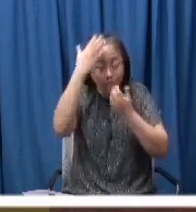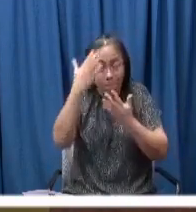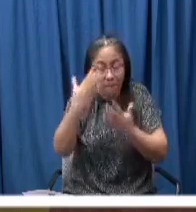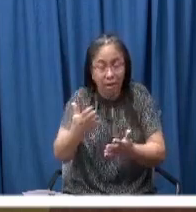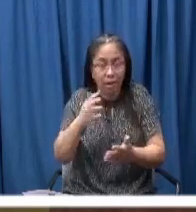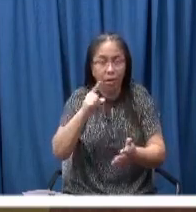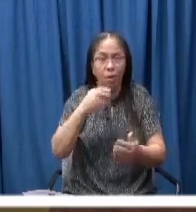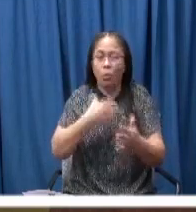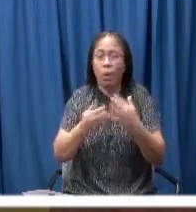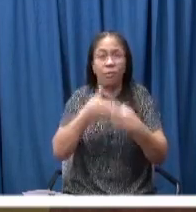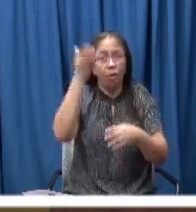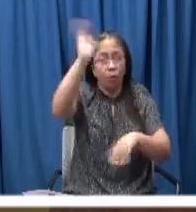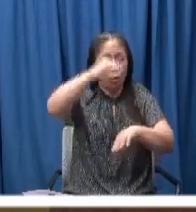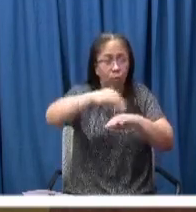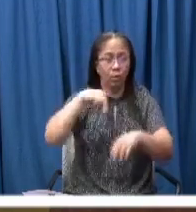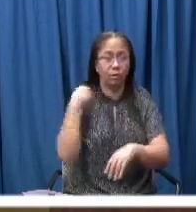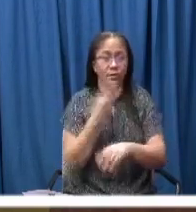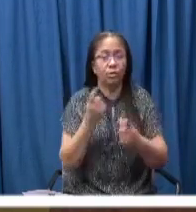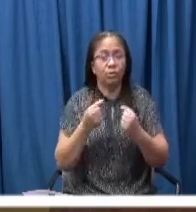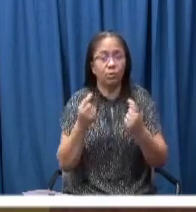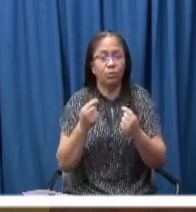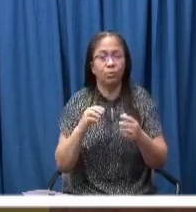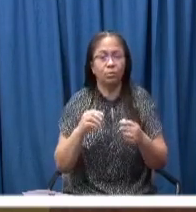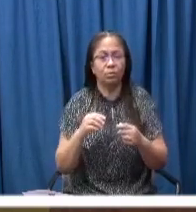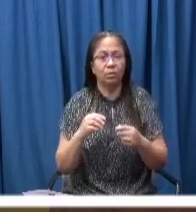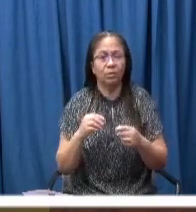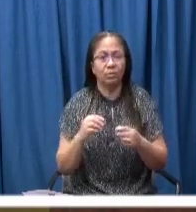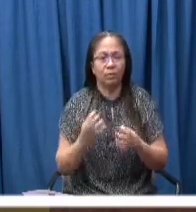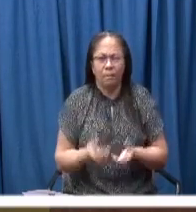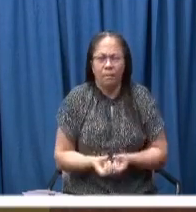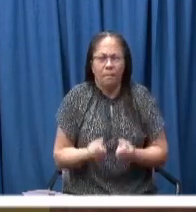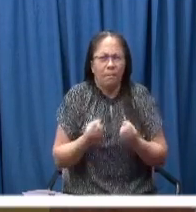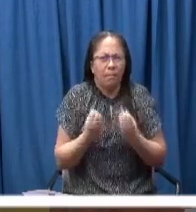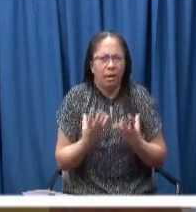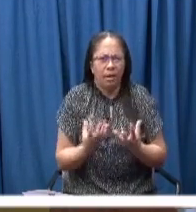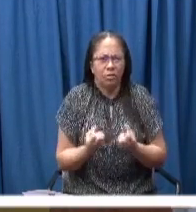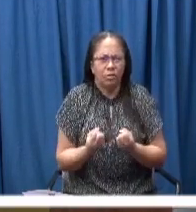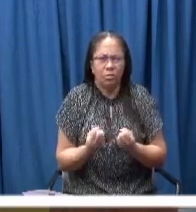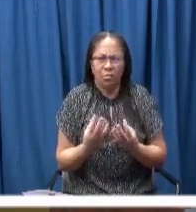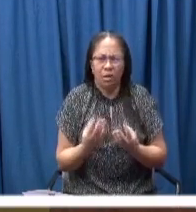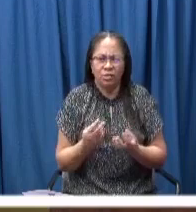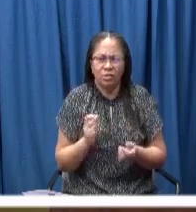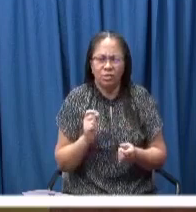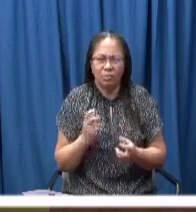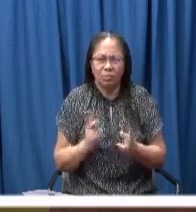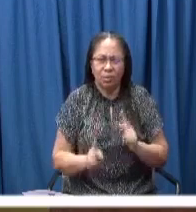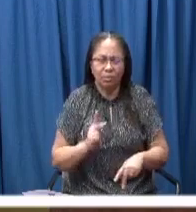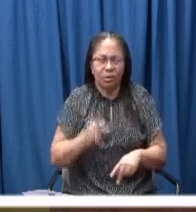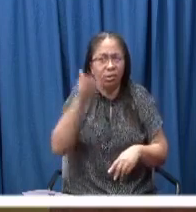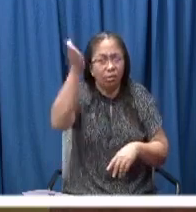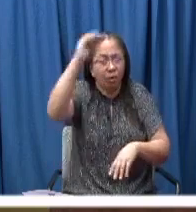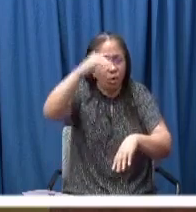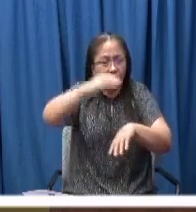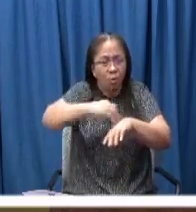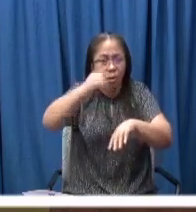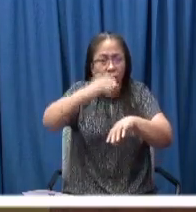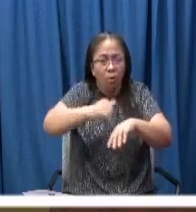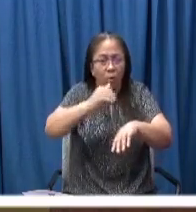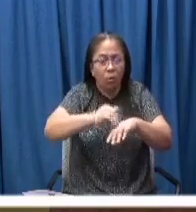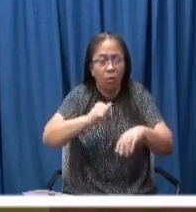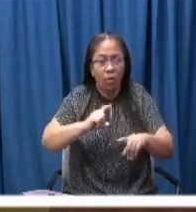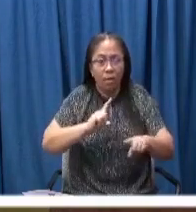what God is asking of us. There are many people that God is calling, who are